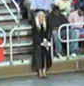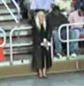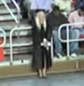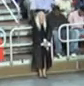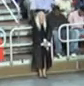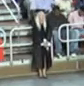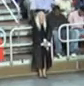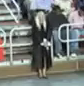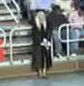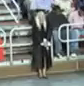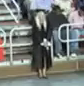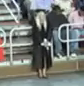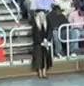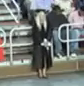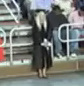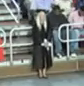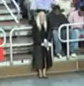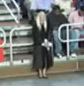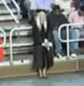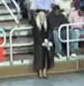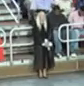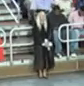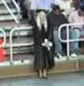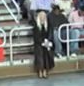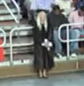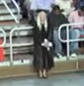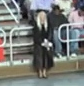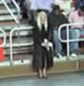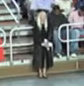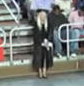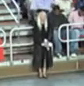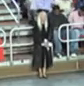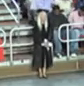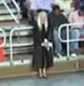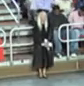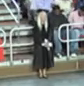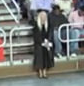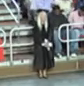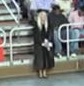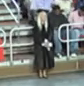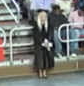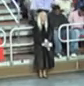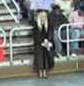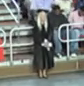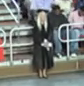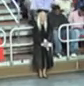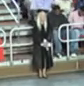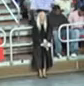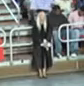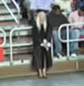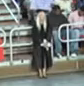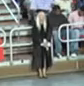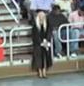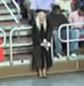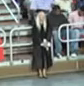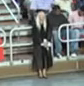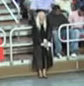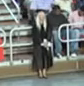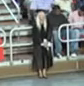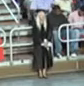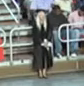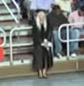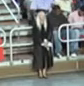of your life. Now, I've been talking about myself, but I think I need to give you something to inspire and